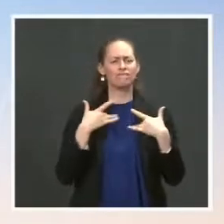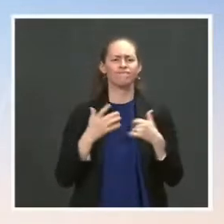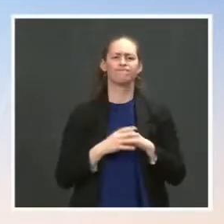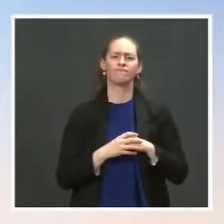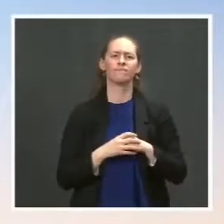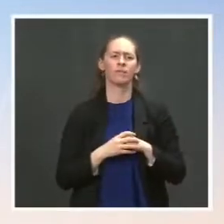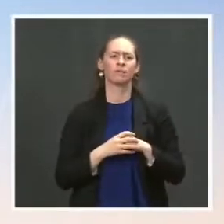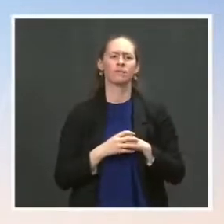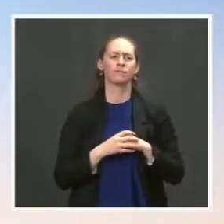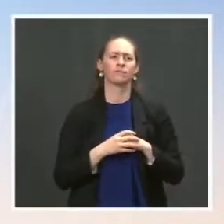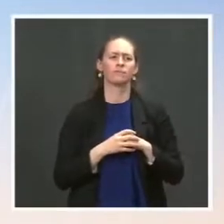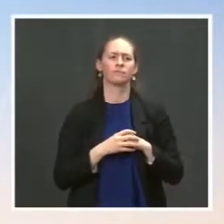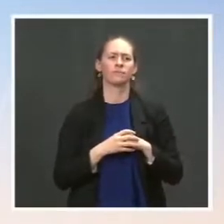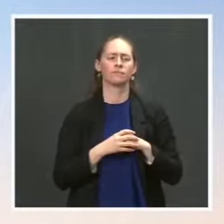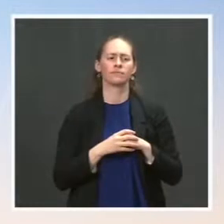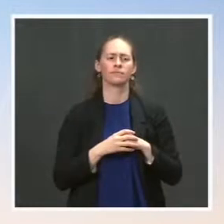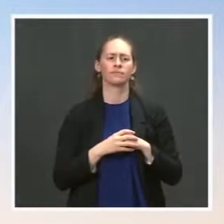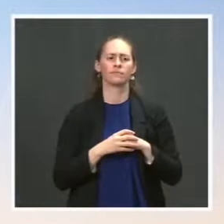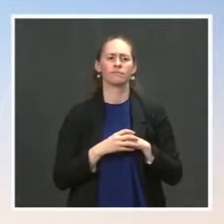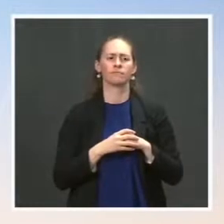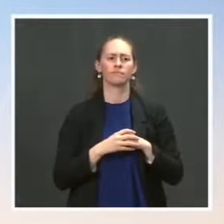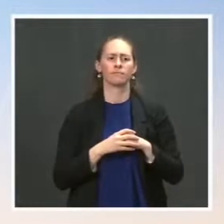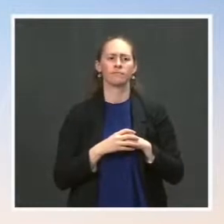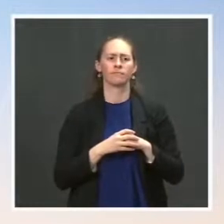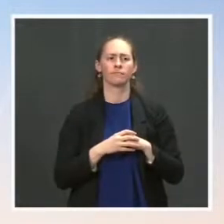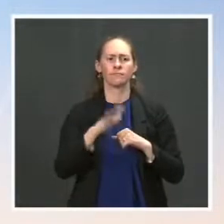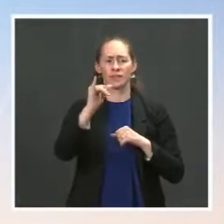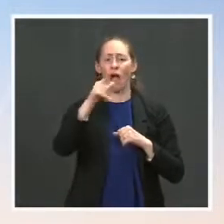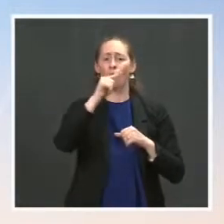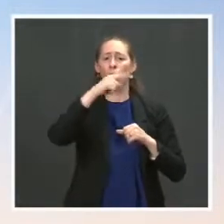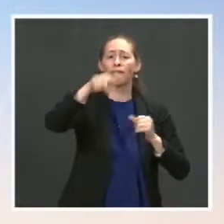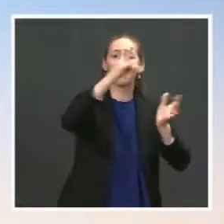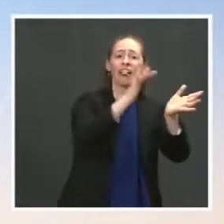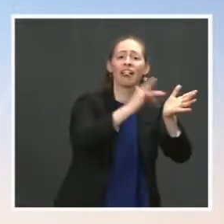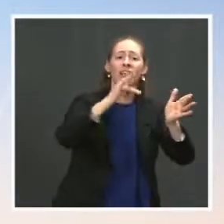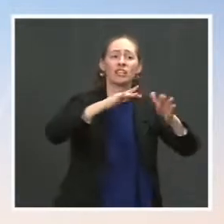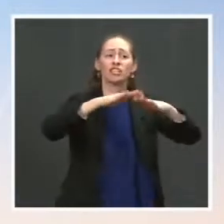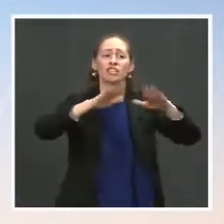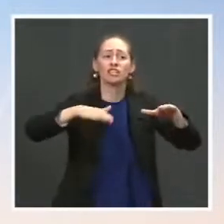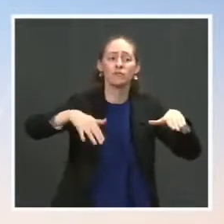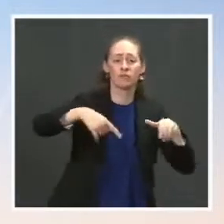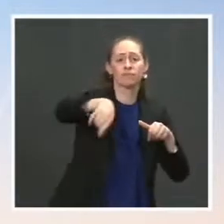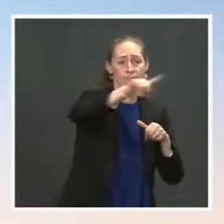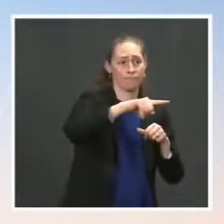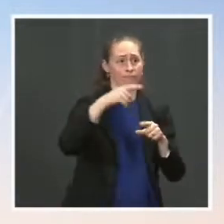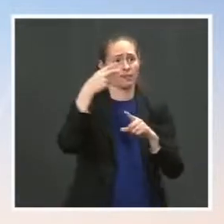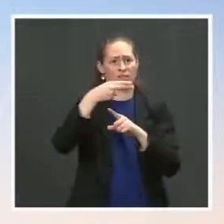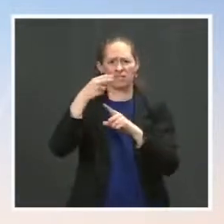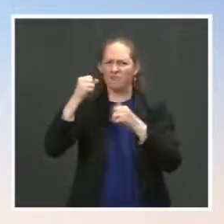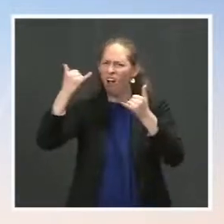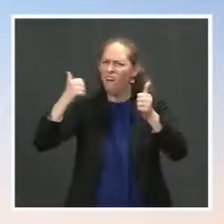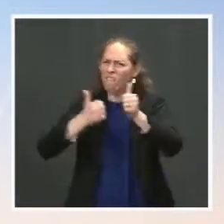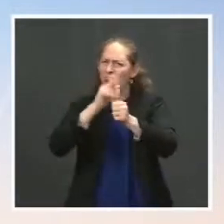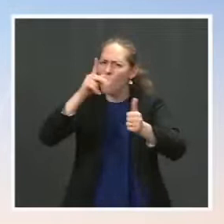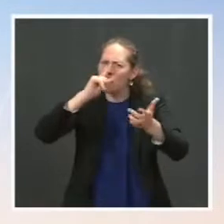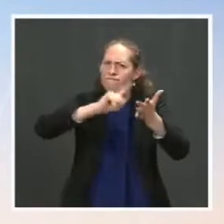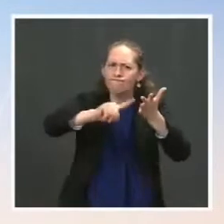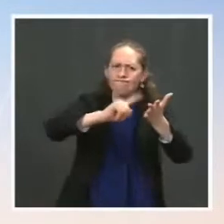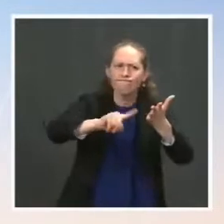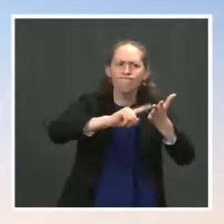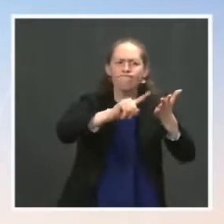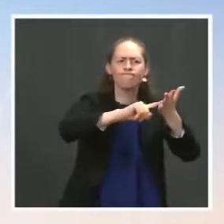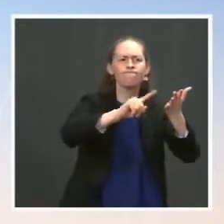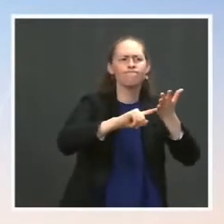His claims will be looked into and investigated by the Department of Health and Human Services. Currently, we have no basis for his call to shut